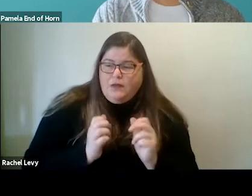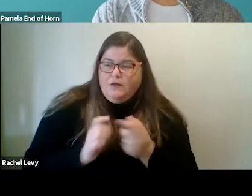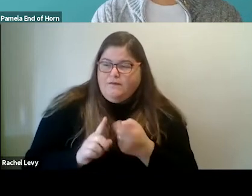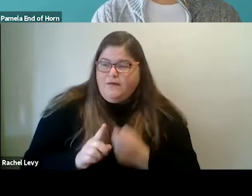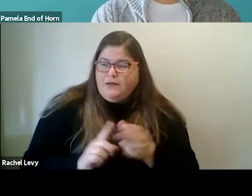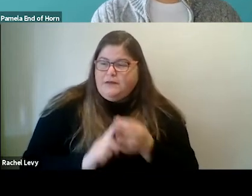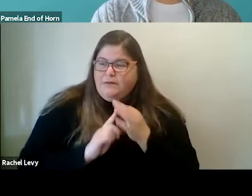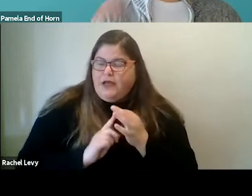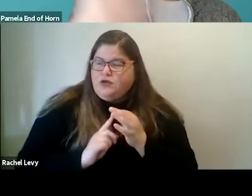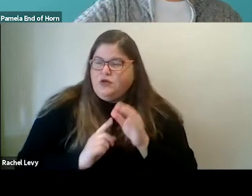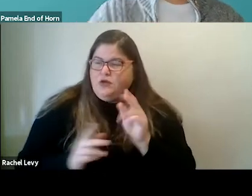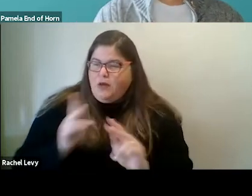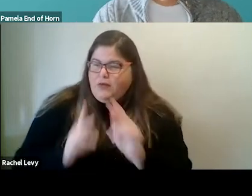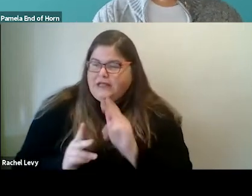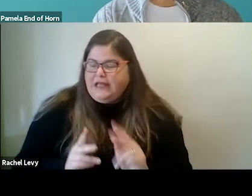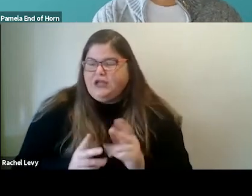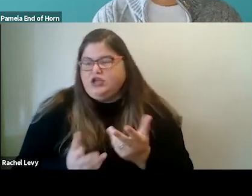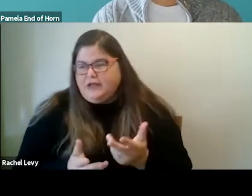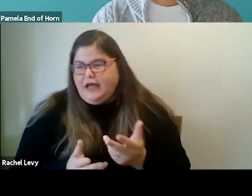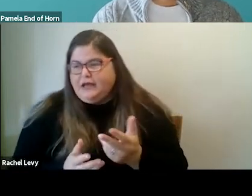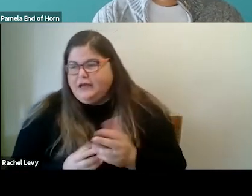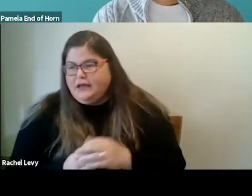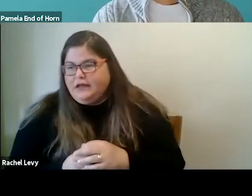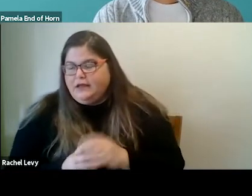as American Indian Alaska Natives and veterans. Next slide, please.